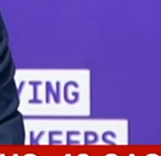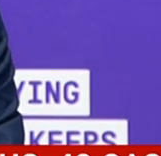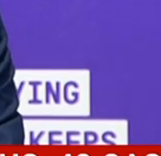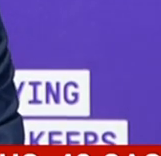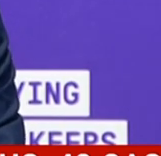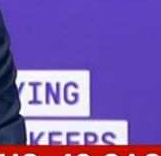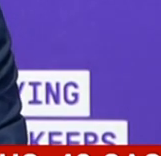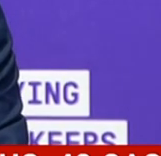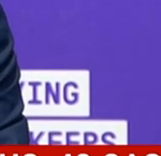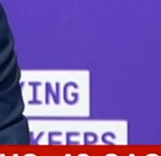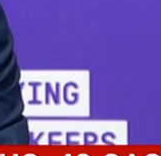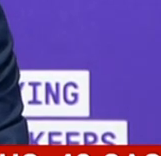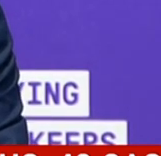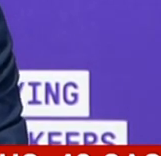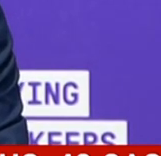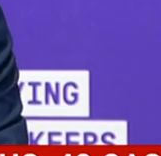of